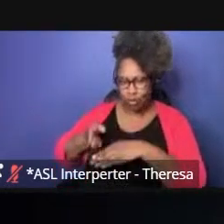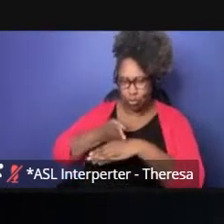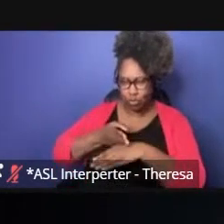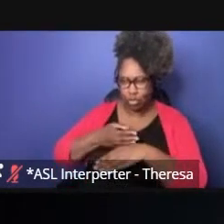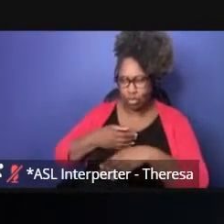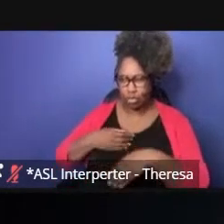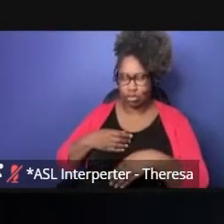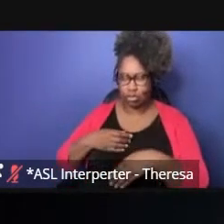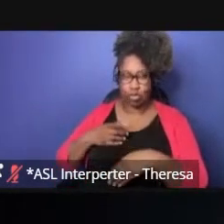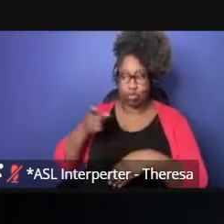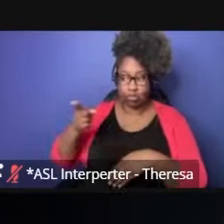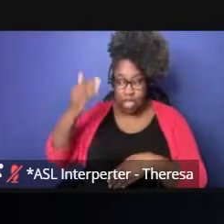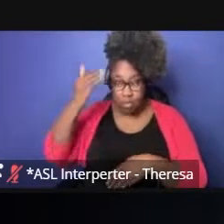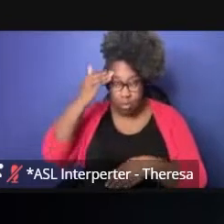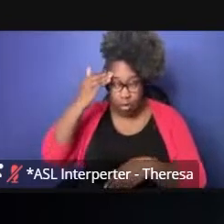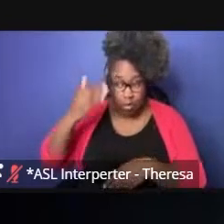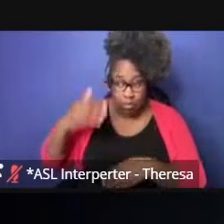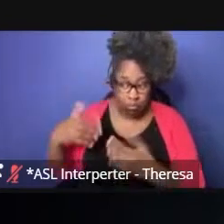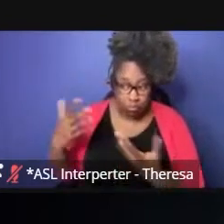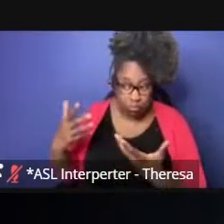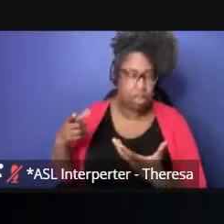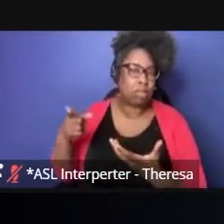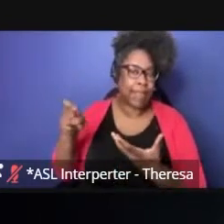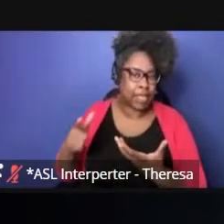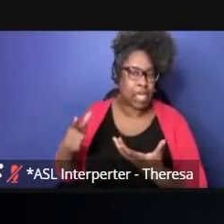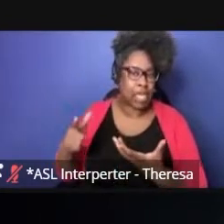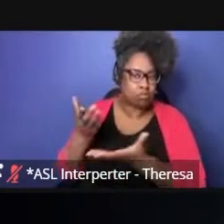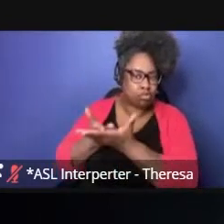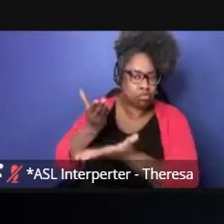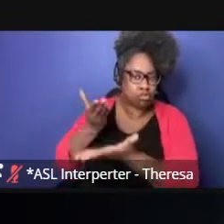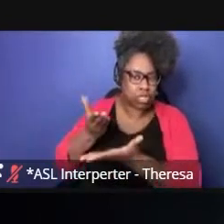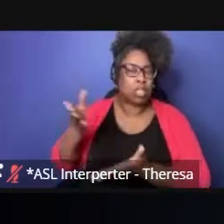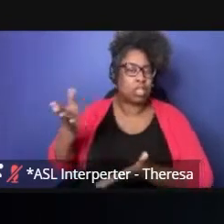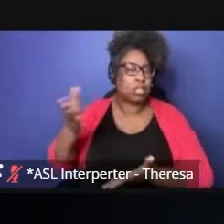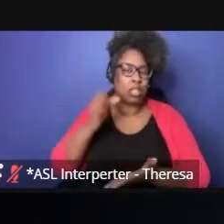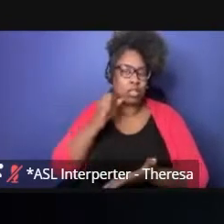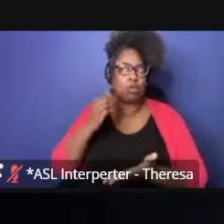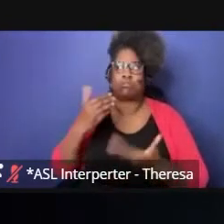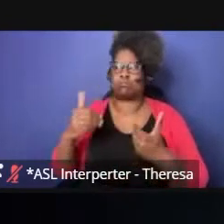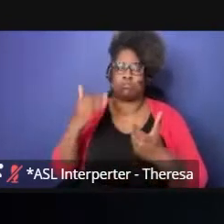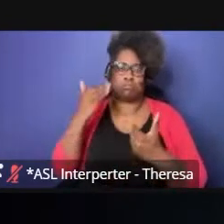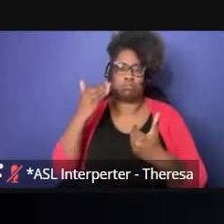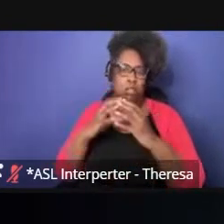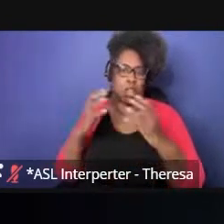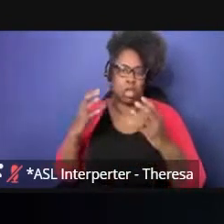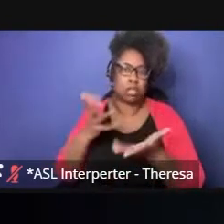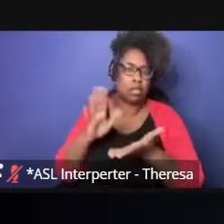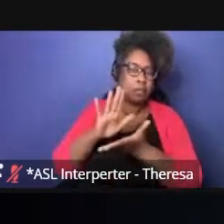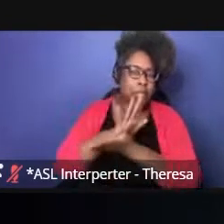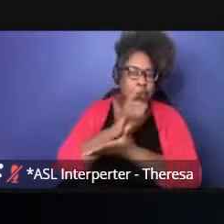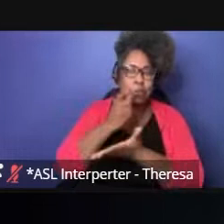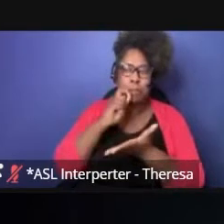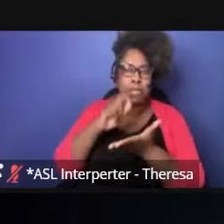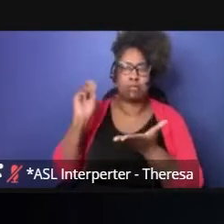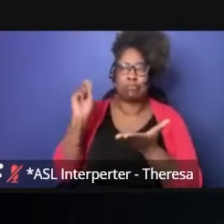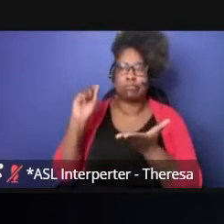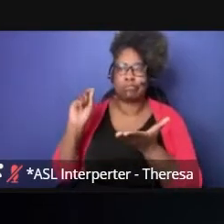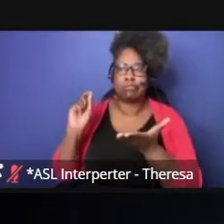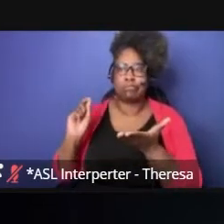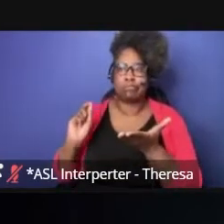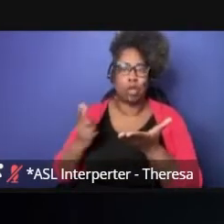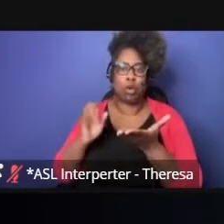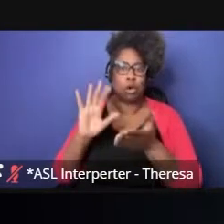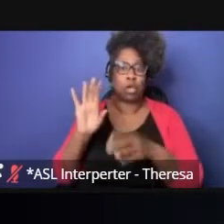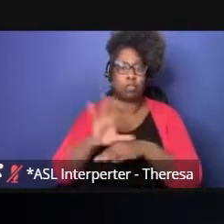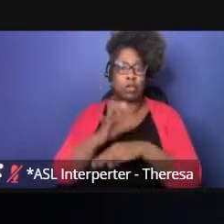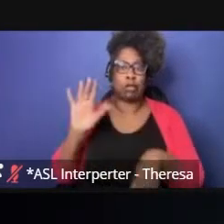Because we know that they know a lot, and it's not just a paper, pencil, or computer boxy test thing, that whatever we're